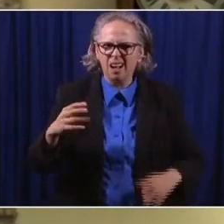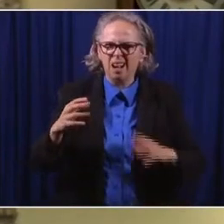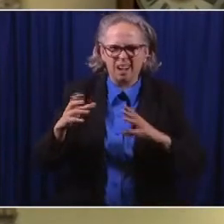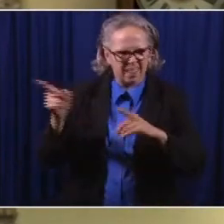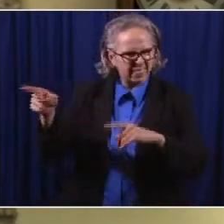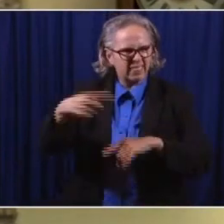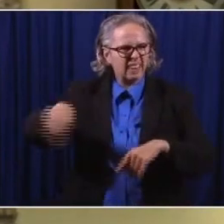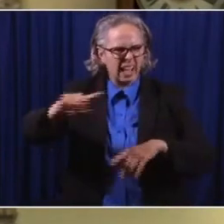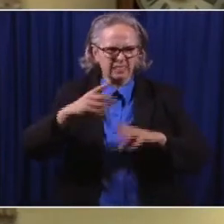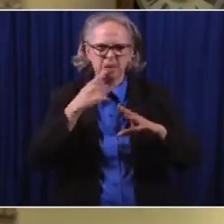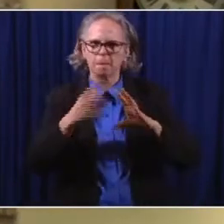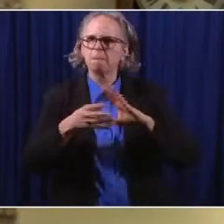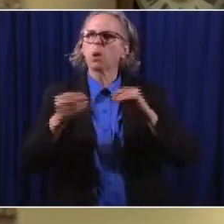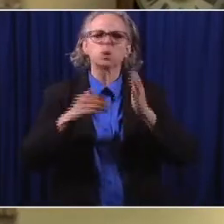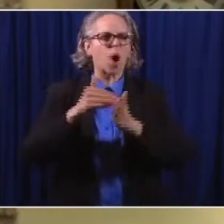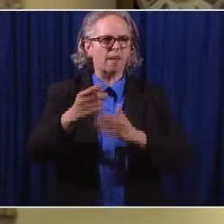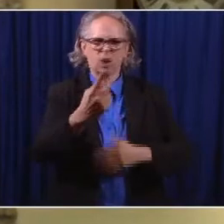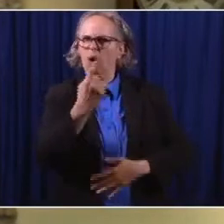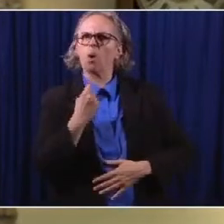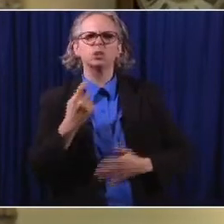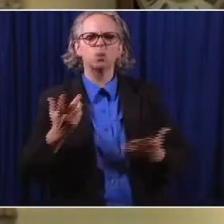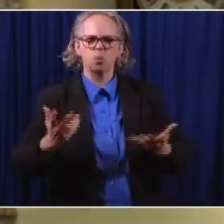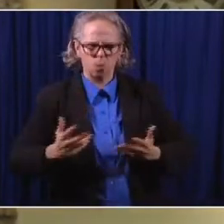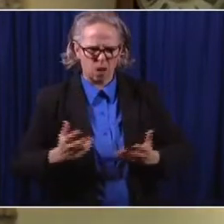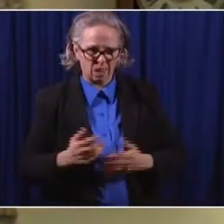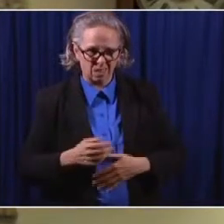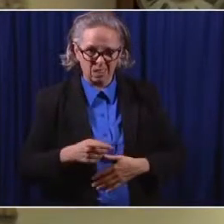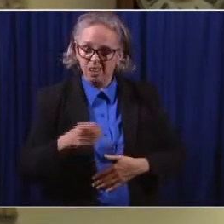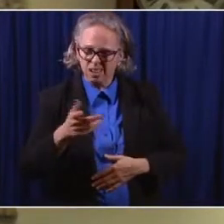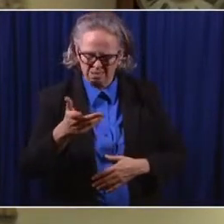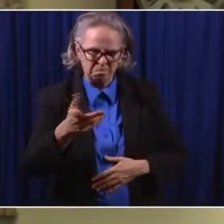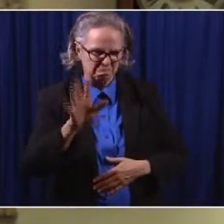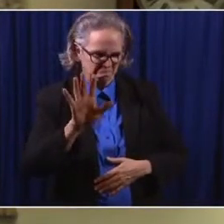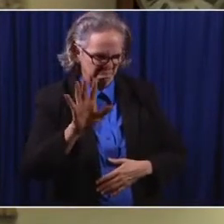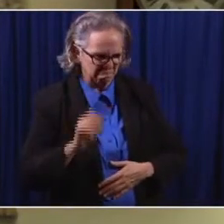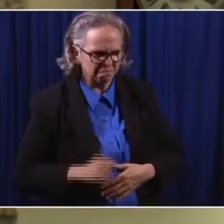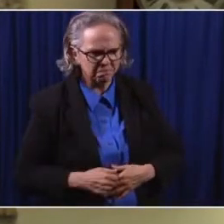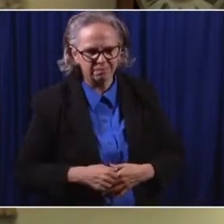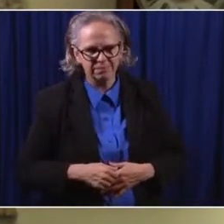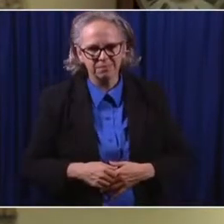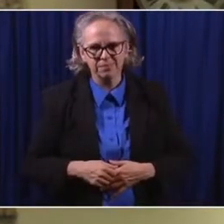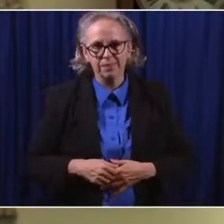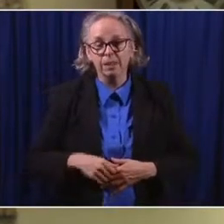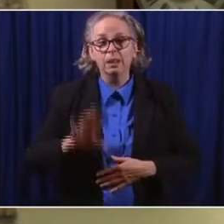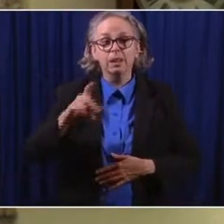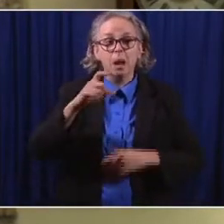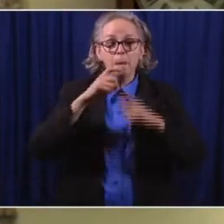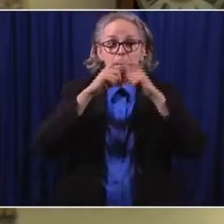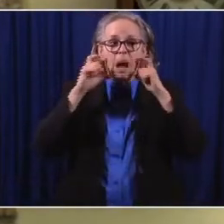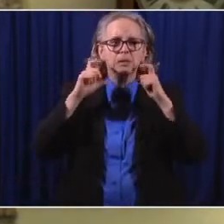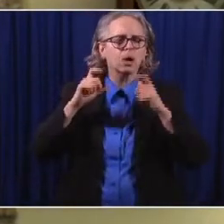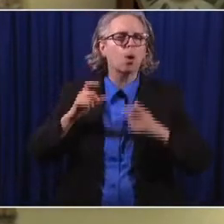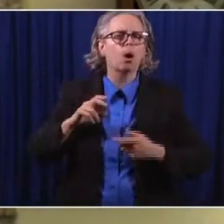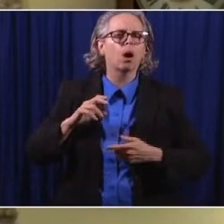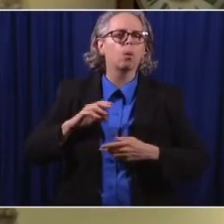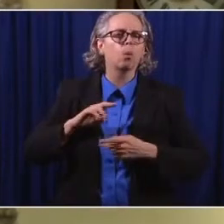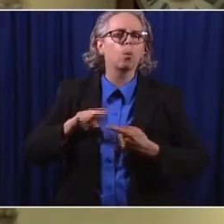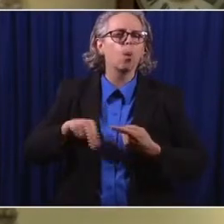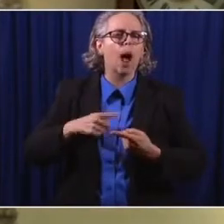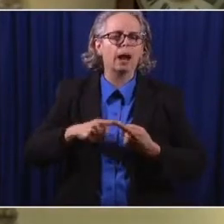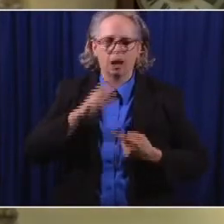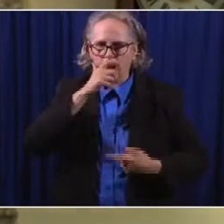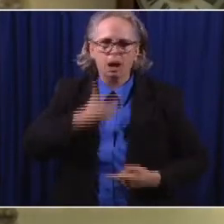question from their listeners, their viewers, was when can we take masks off? And I